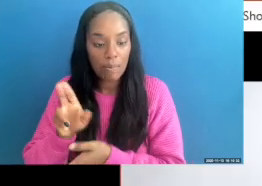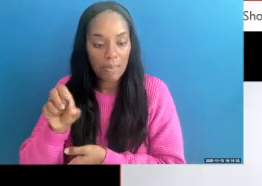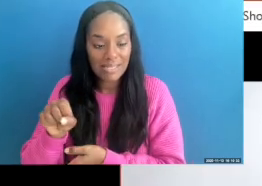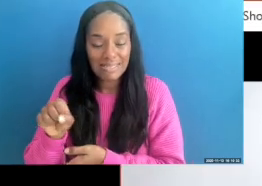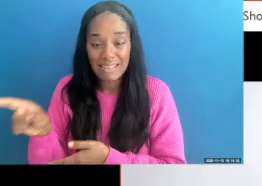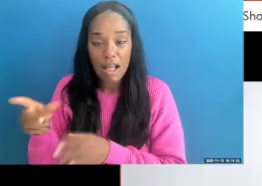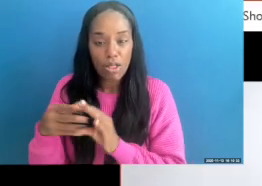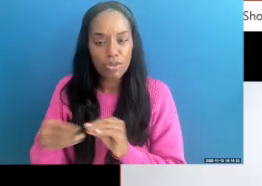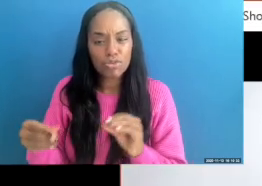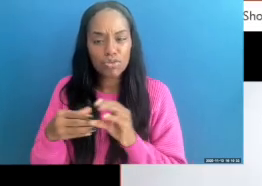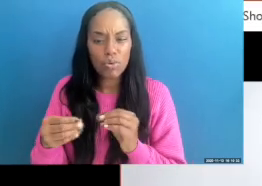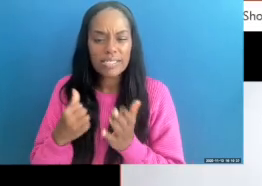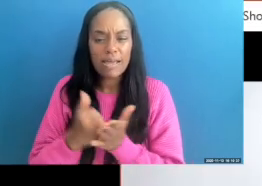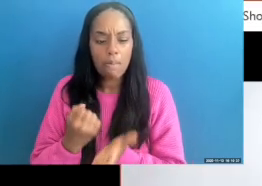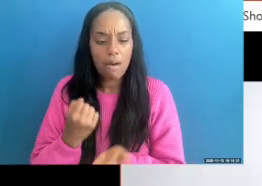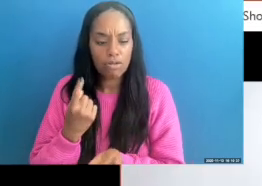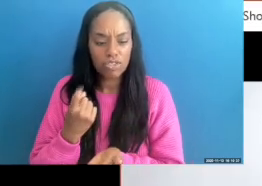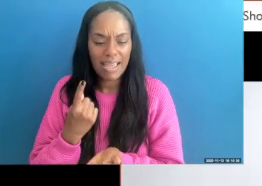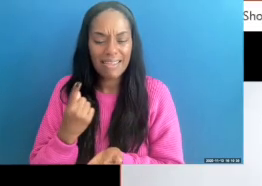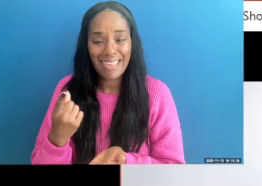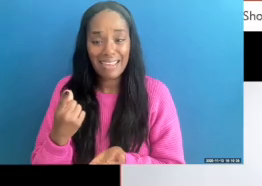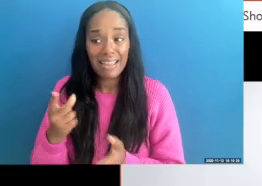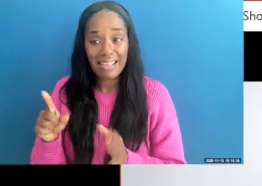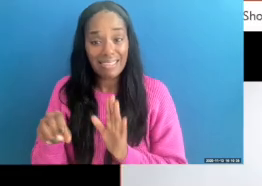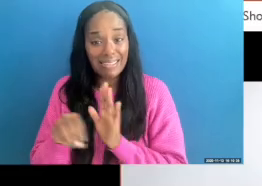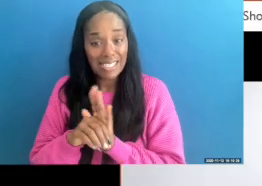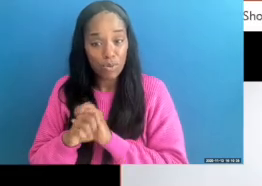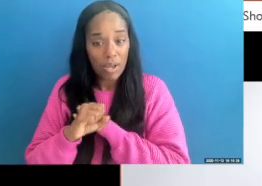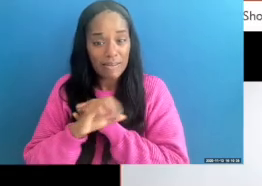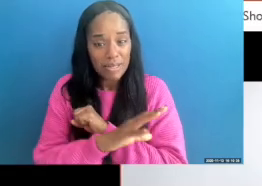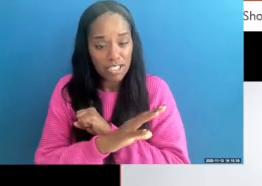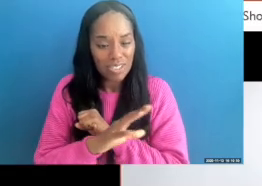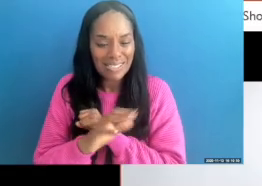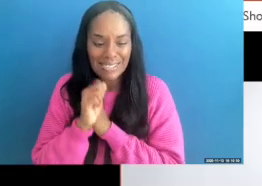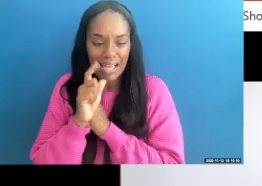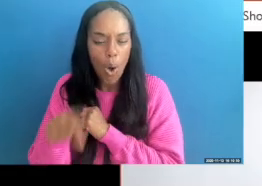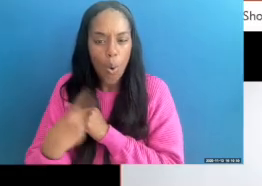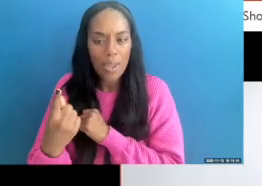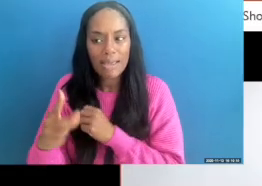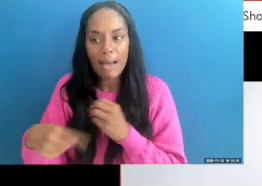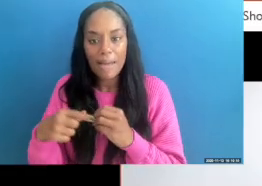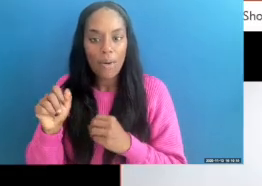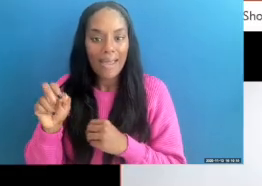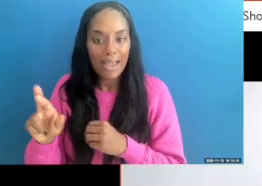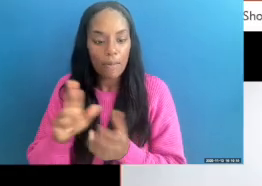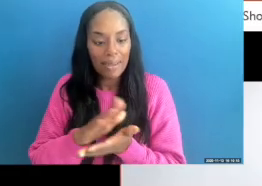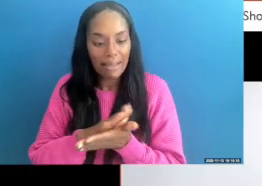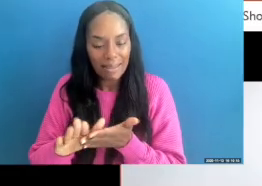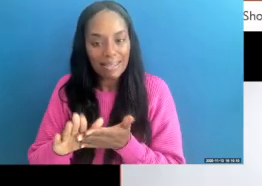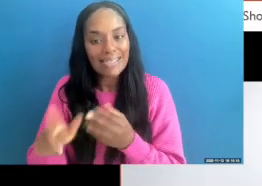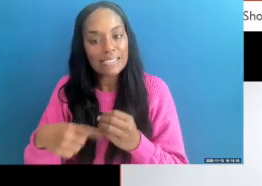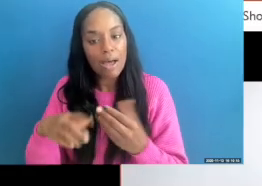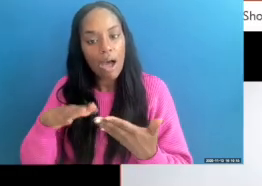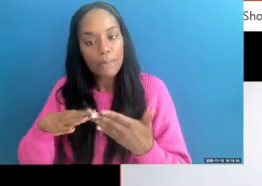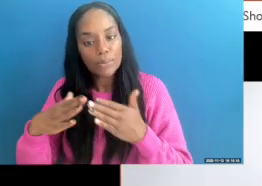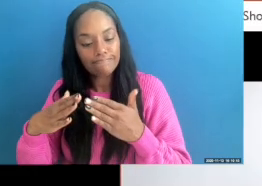how zero-emission mobility isn't just about cleaner air. It's about opportunity,